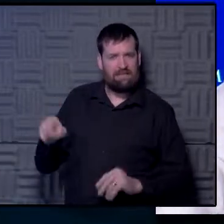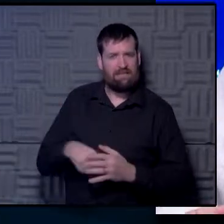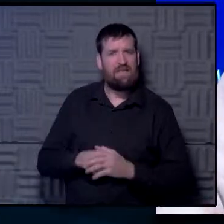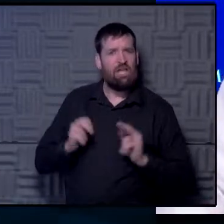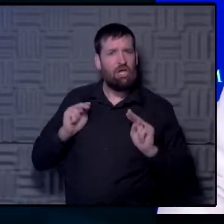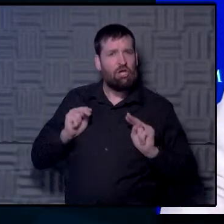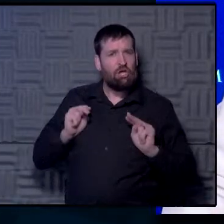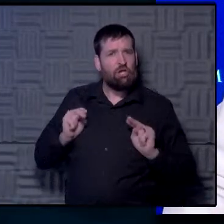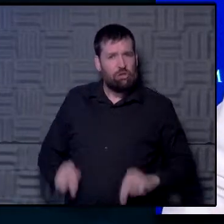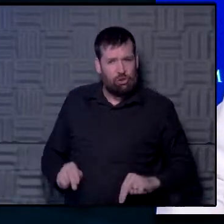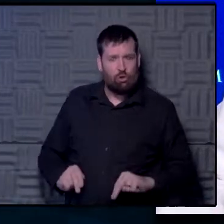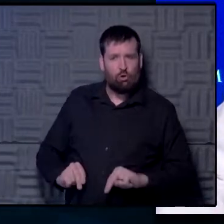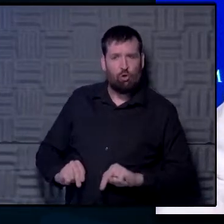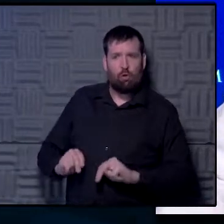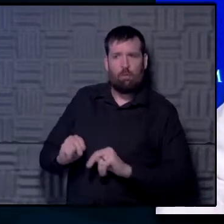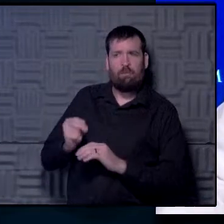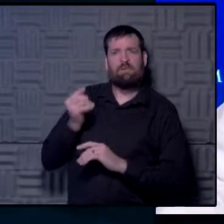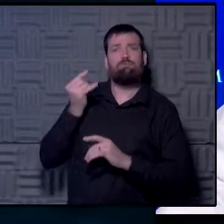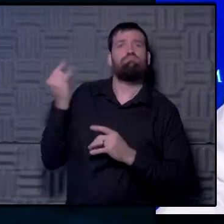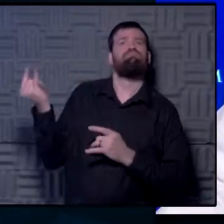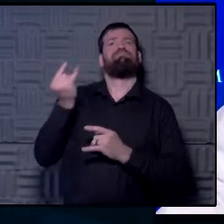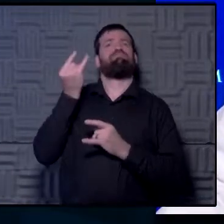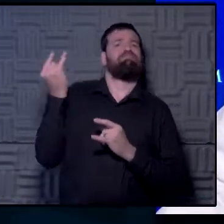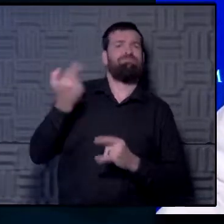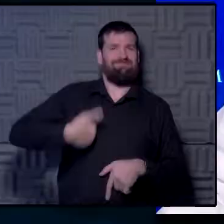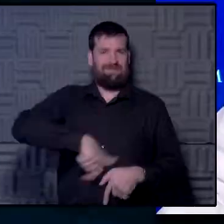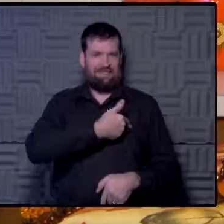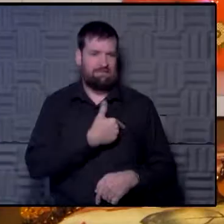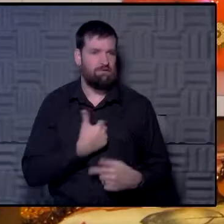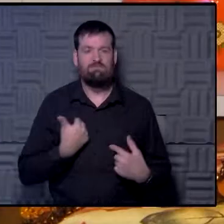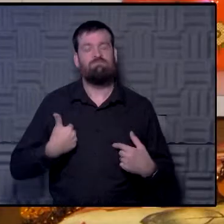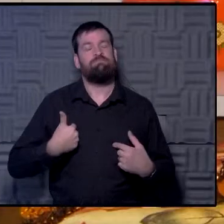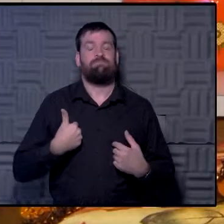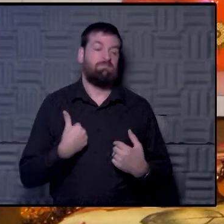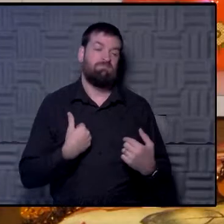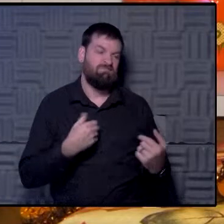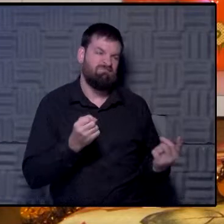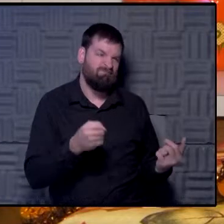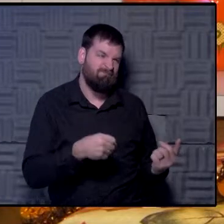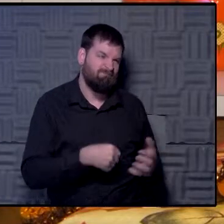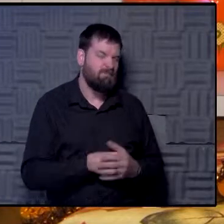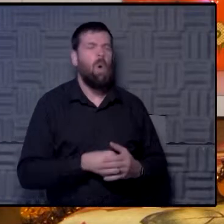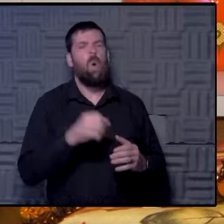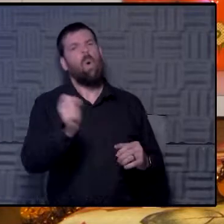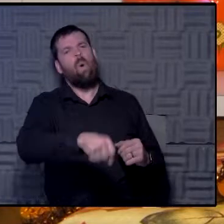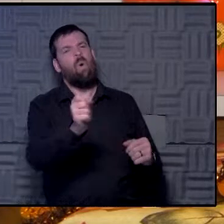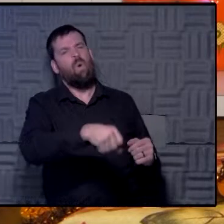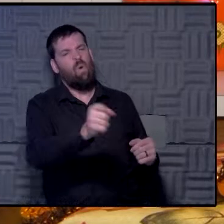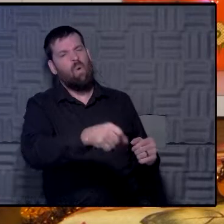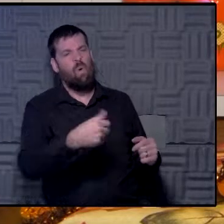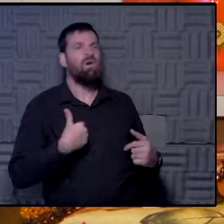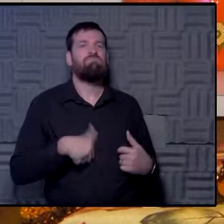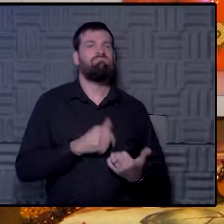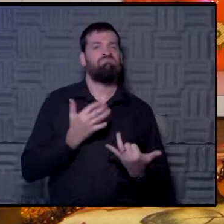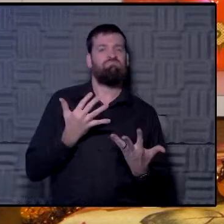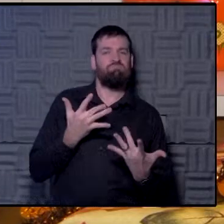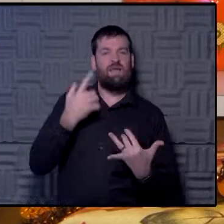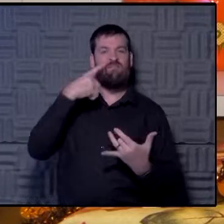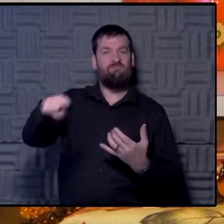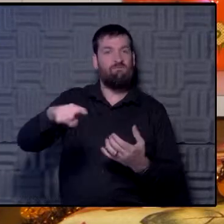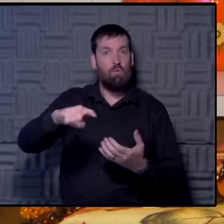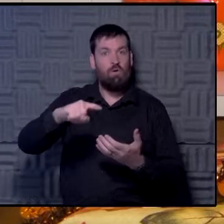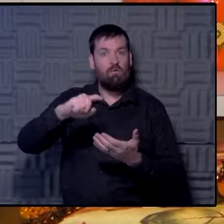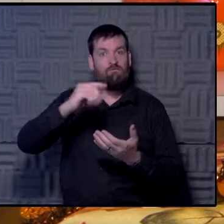Humans wait on us hand and foot. You got some human service. We is just what I got- hear We you say. just got. Oh yeah, we just wait for the can to be opened.